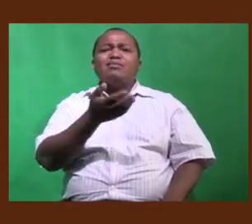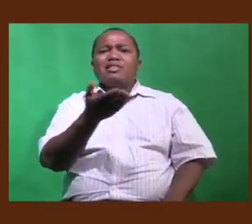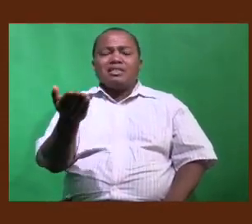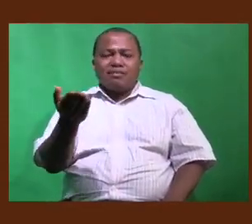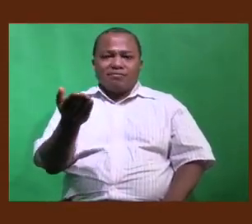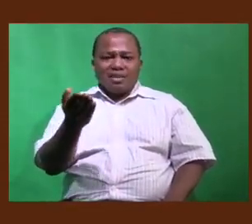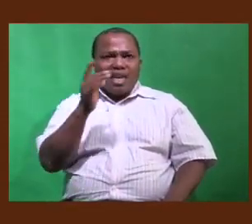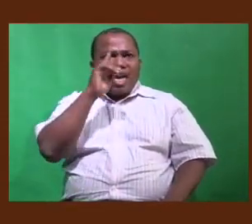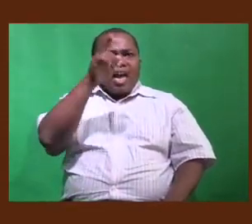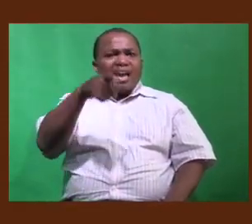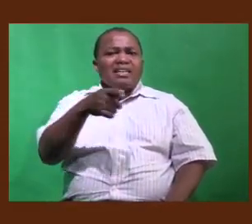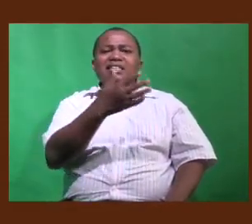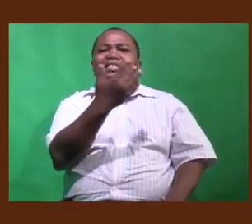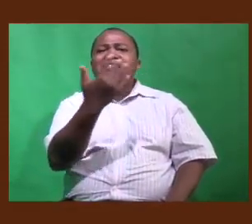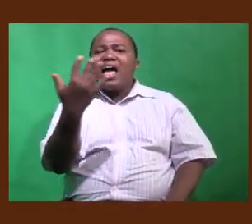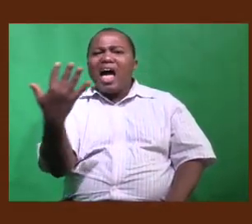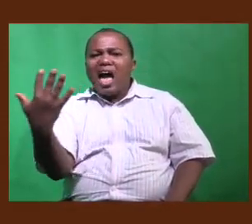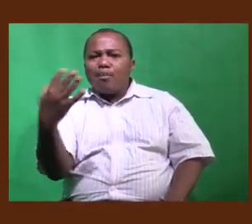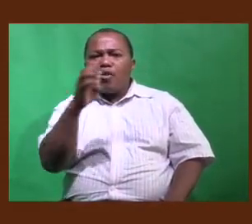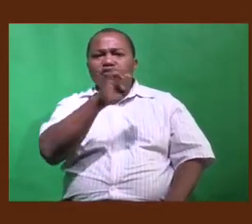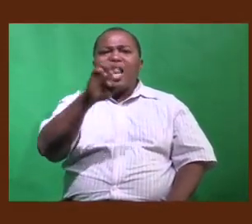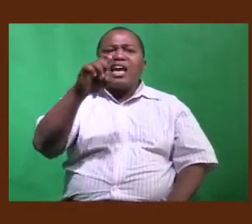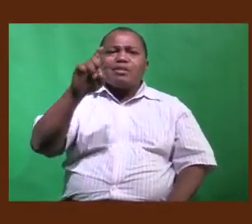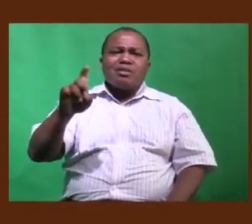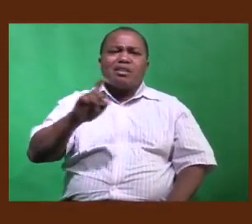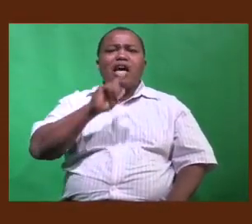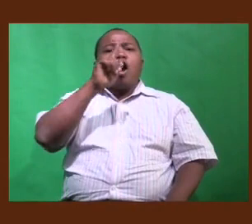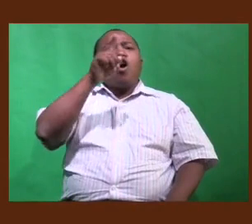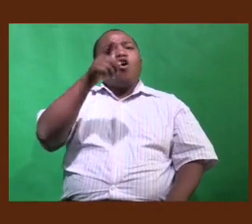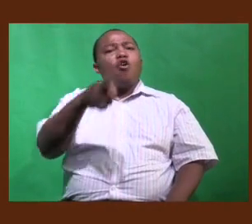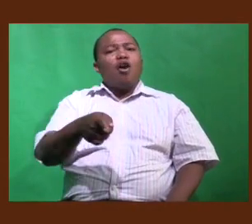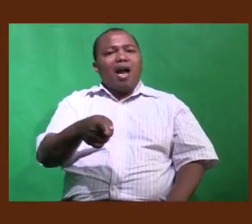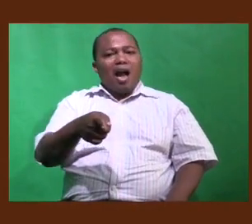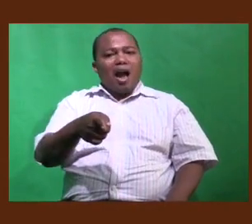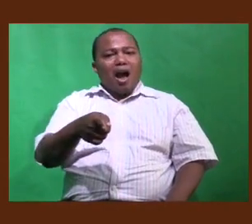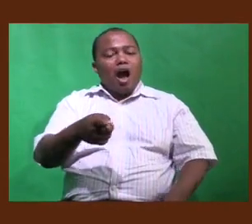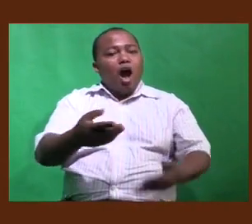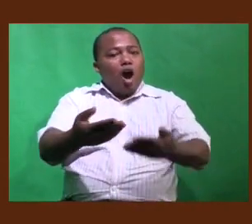is a type of expenses whereby consumer